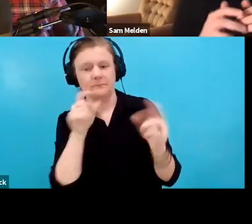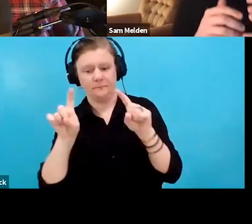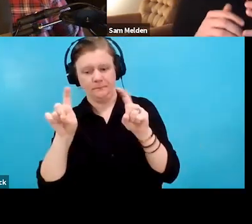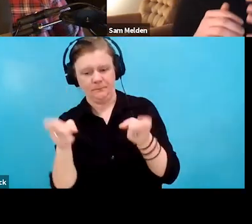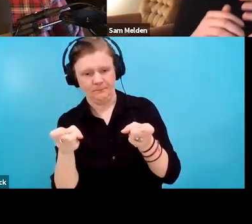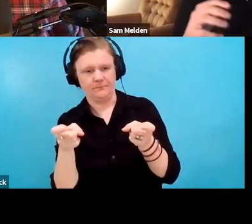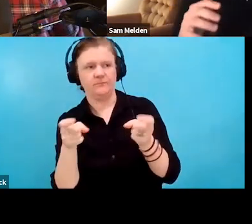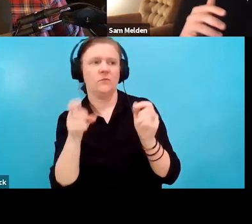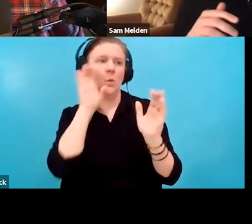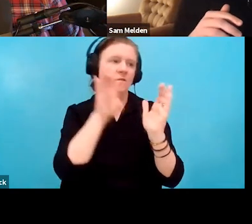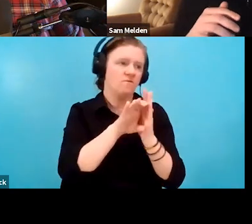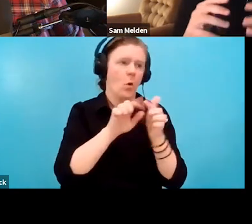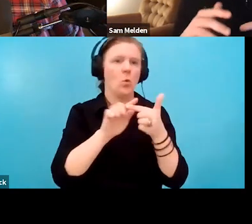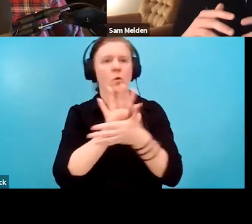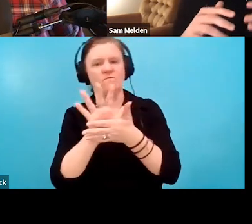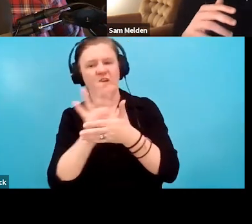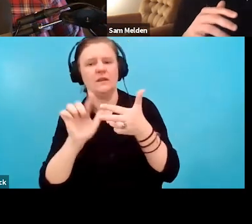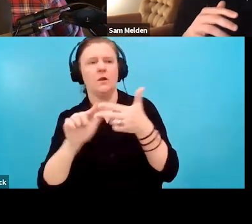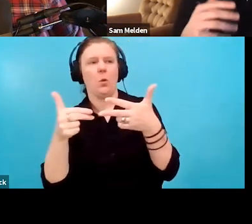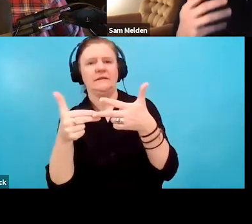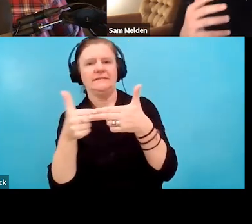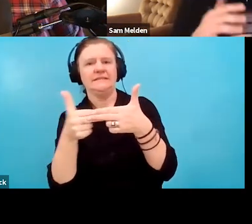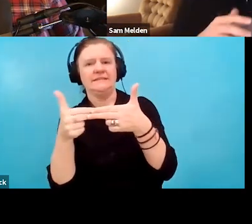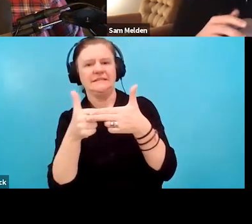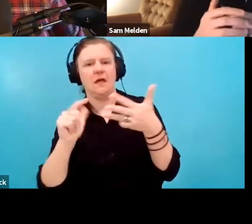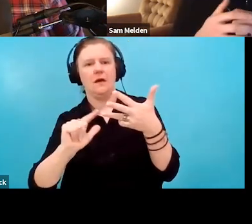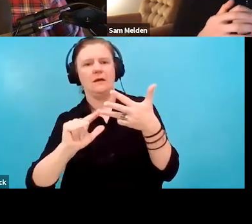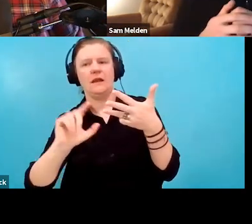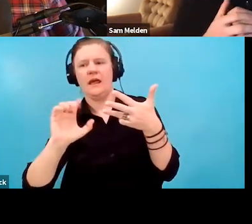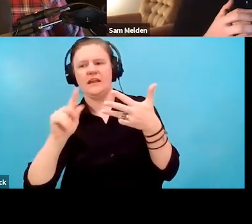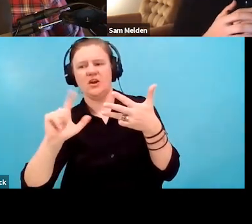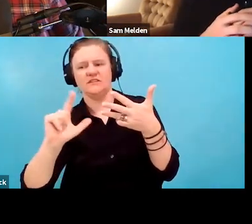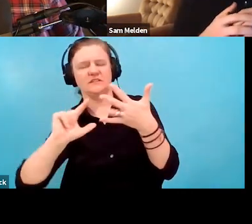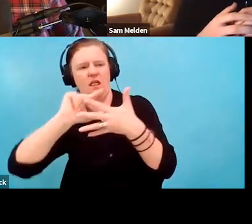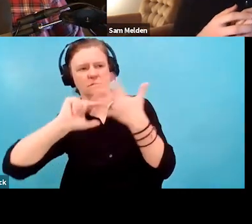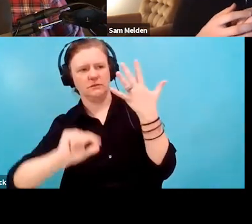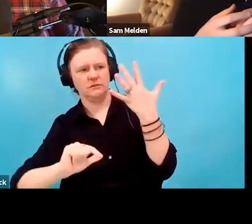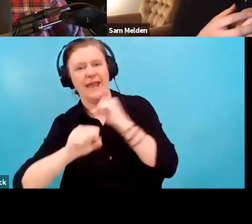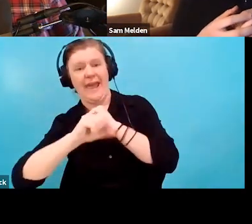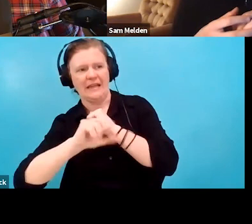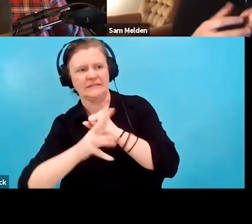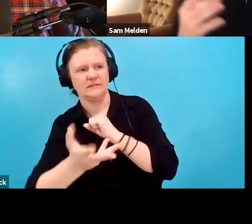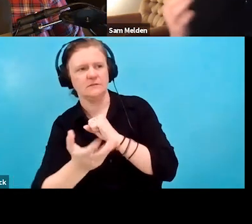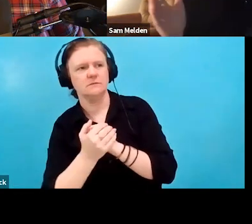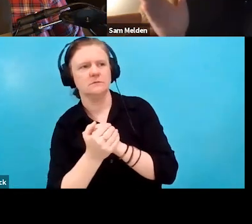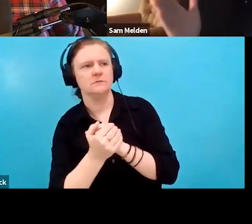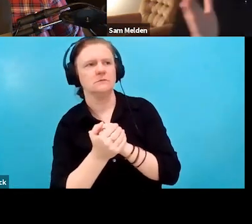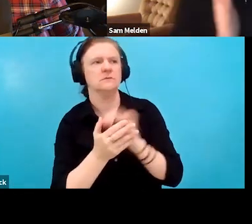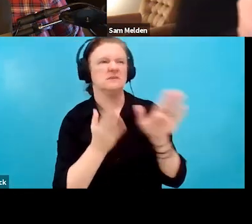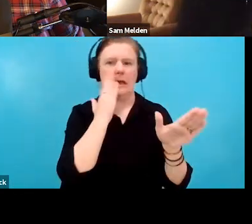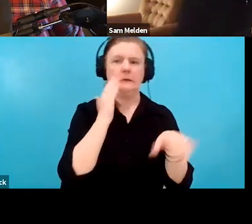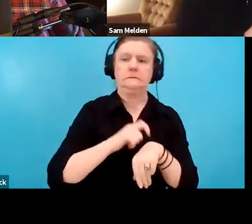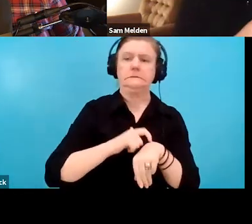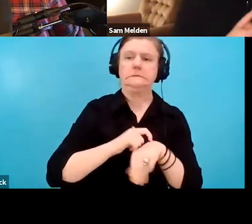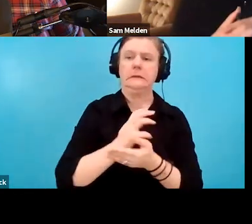says photo, video, slideshow, album, carousel, instant experience, various types of ads. I'm just curious. I know we're kind of